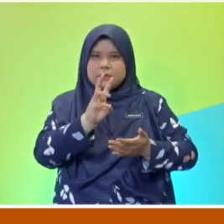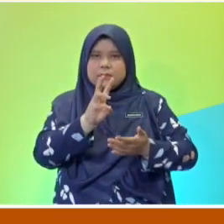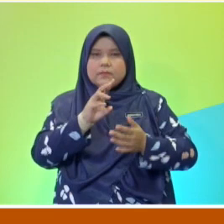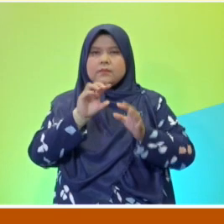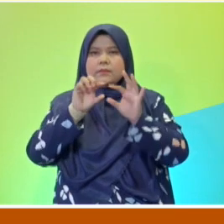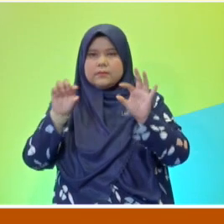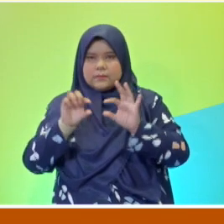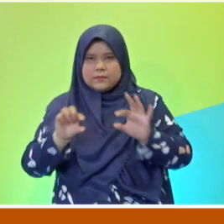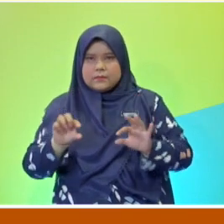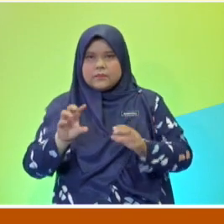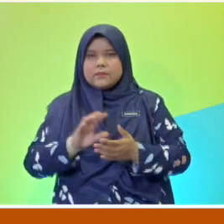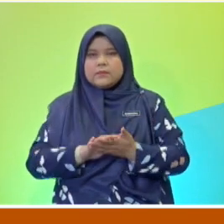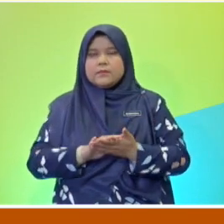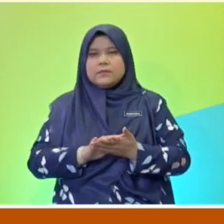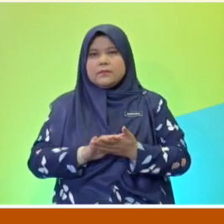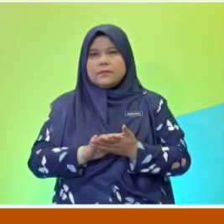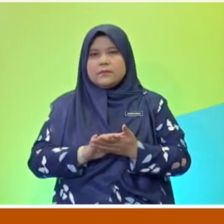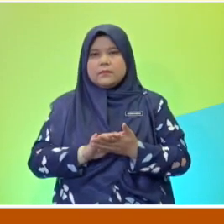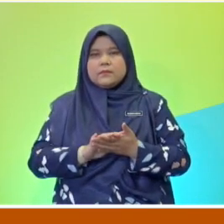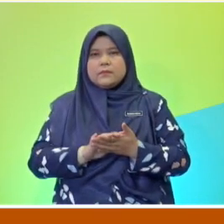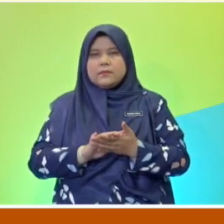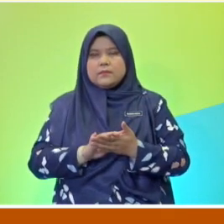6 gaps. Okay. Yeah. Okay.